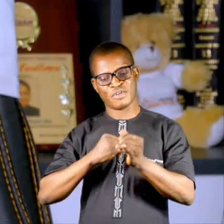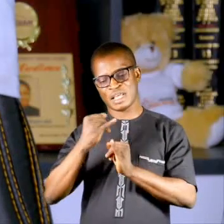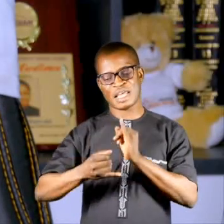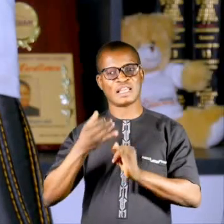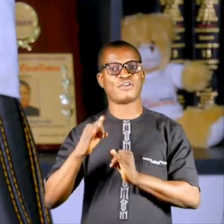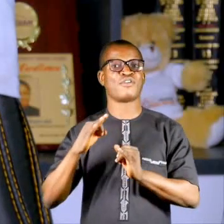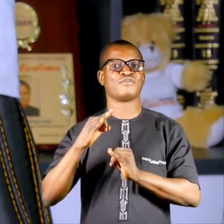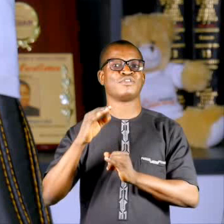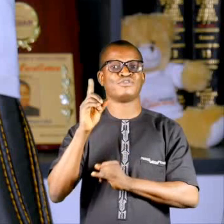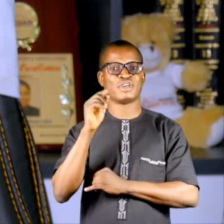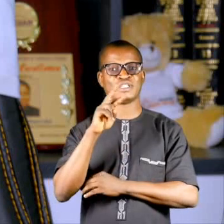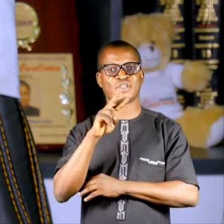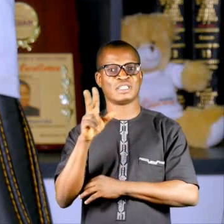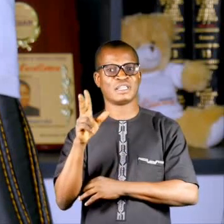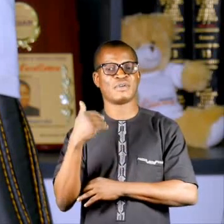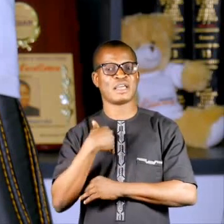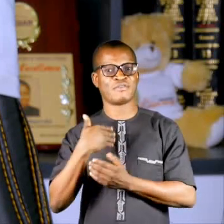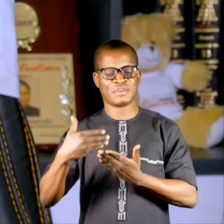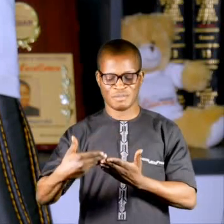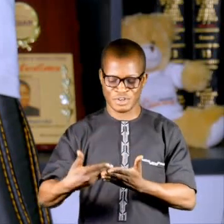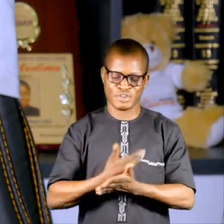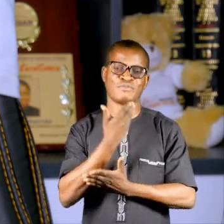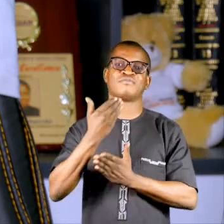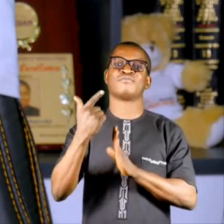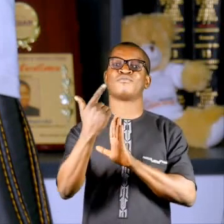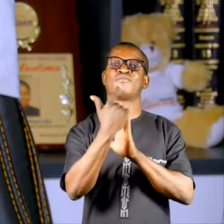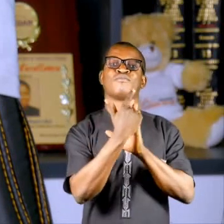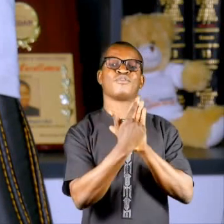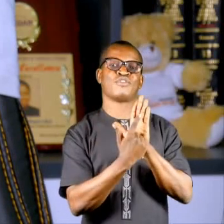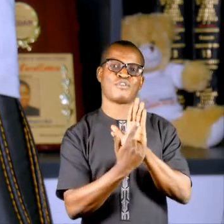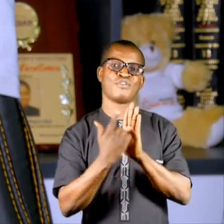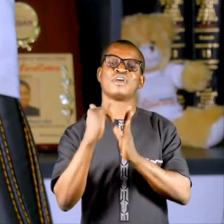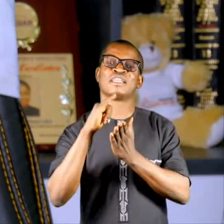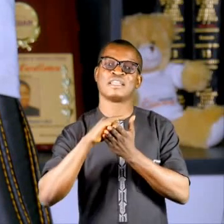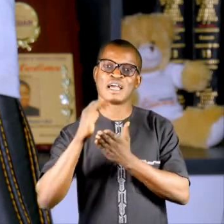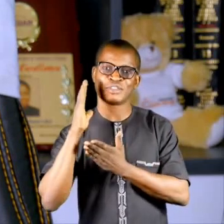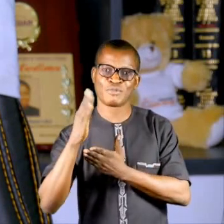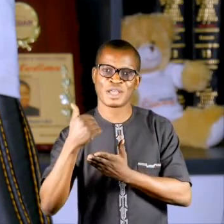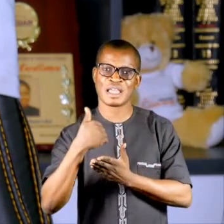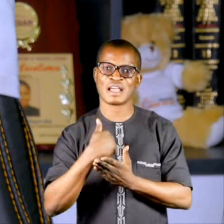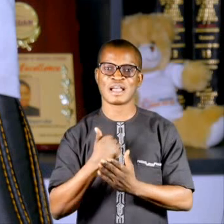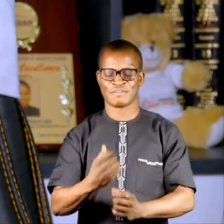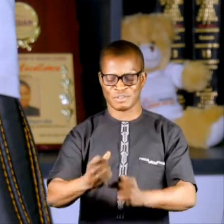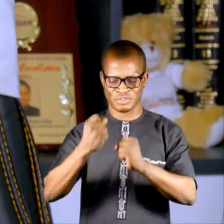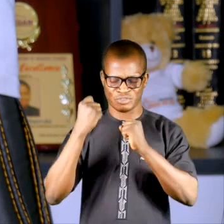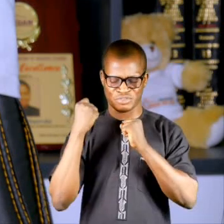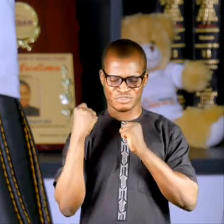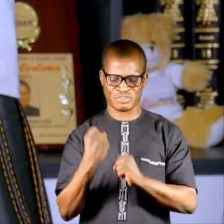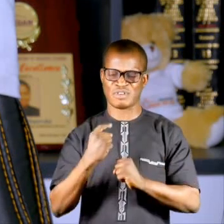before the end of 2023, we'll have a brand new Act which will have